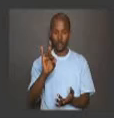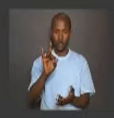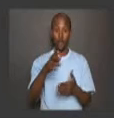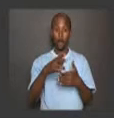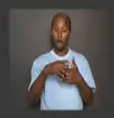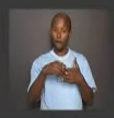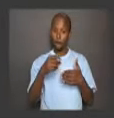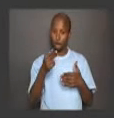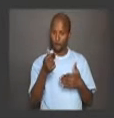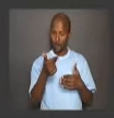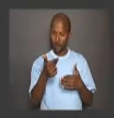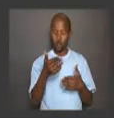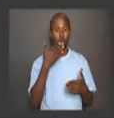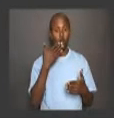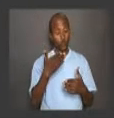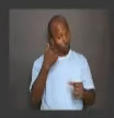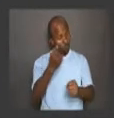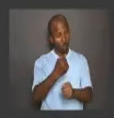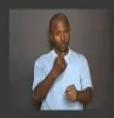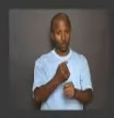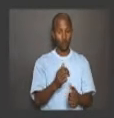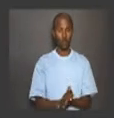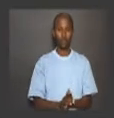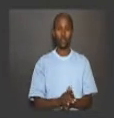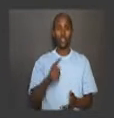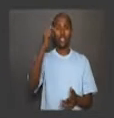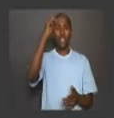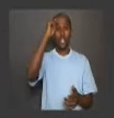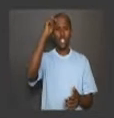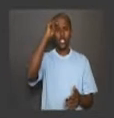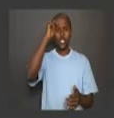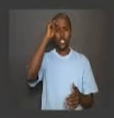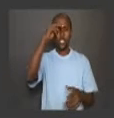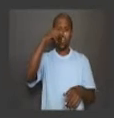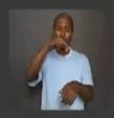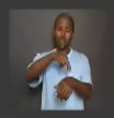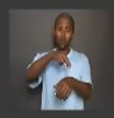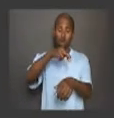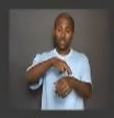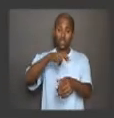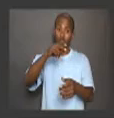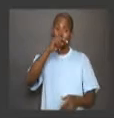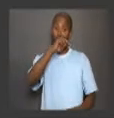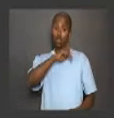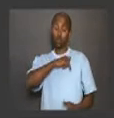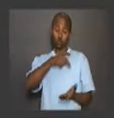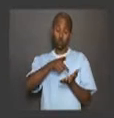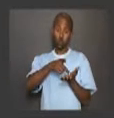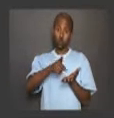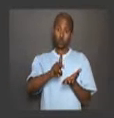1,188 bir? Good work. Tegeny's regular wages are